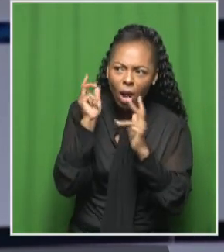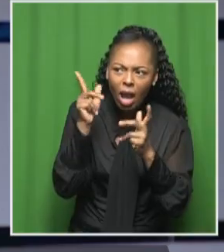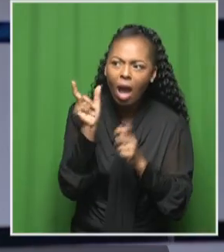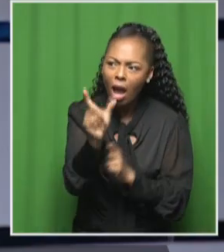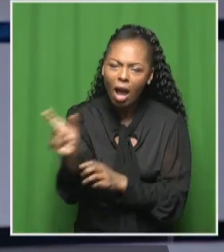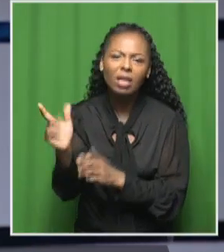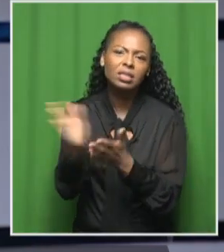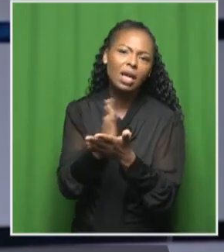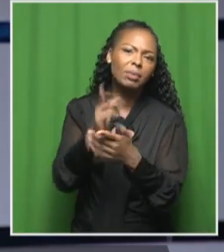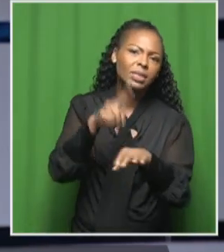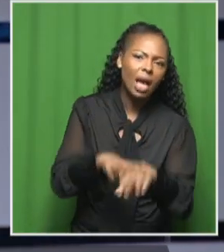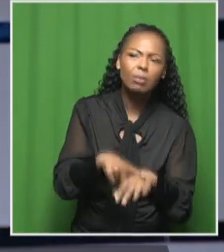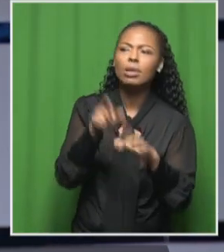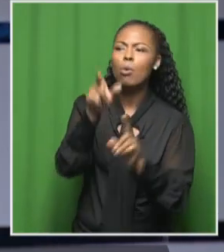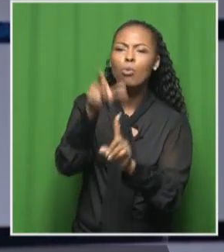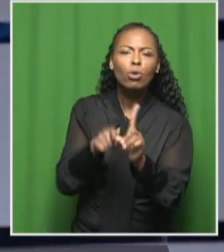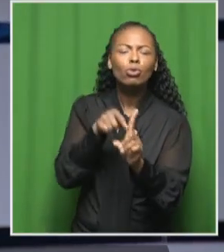loved one that